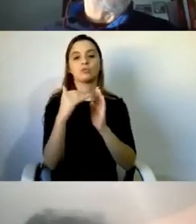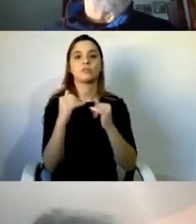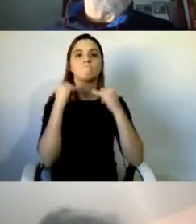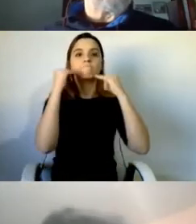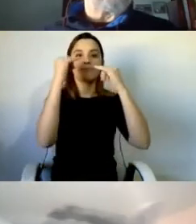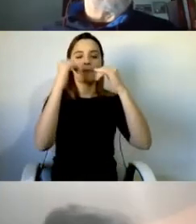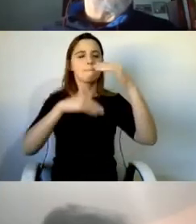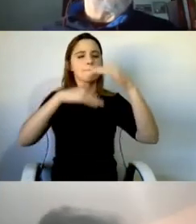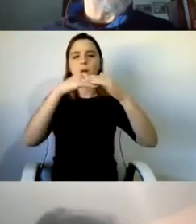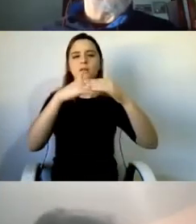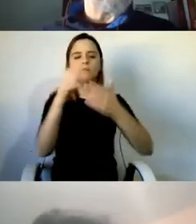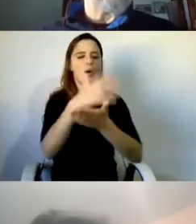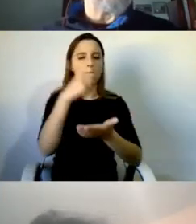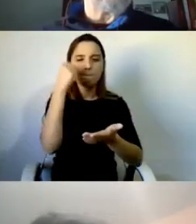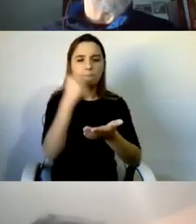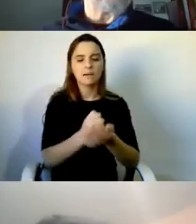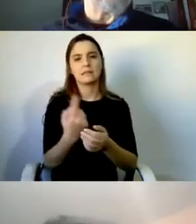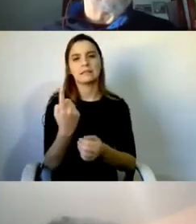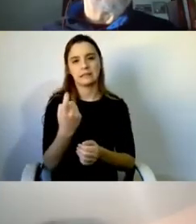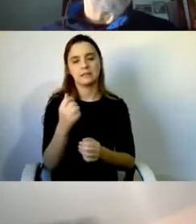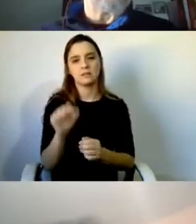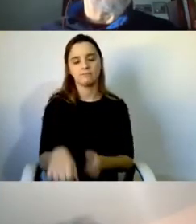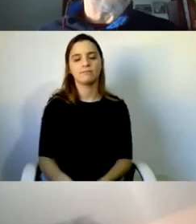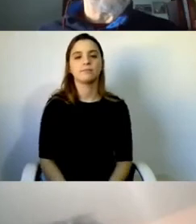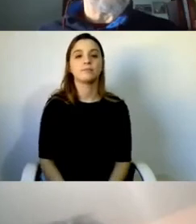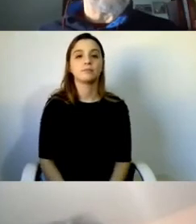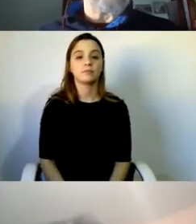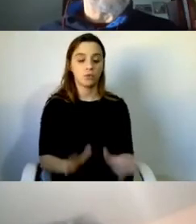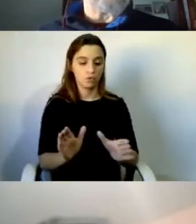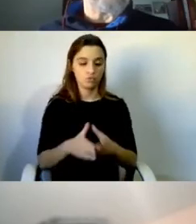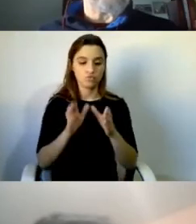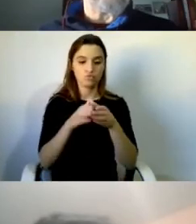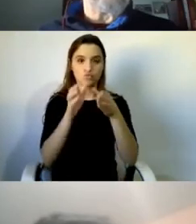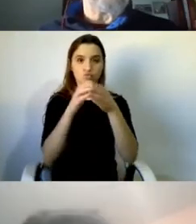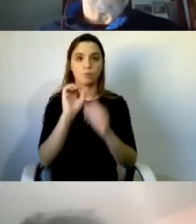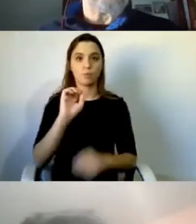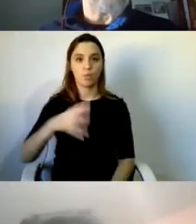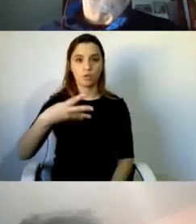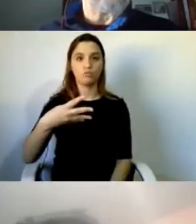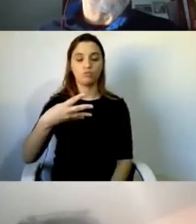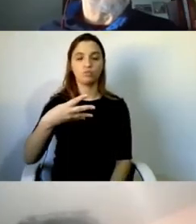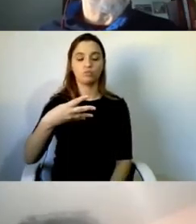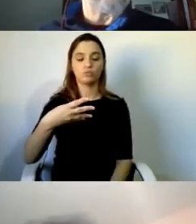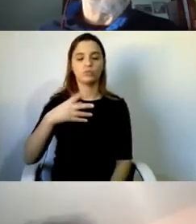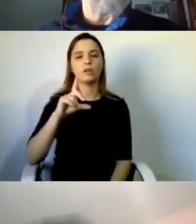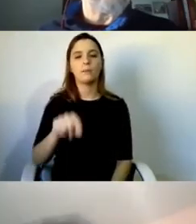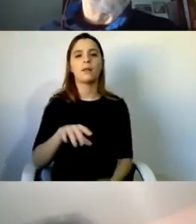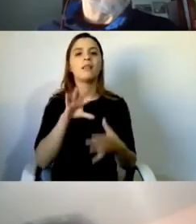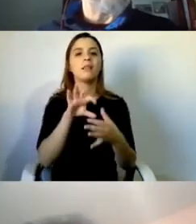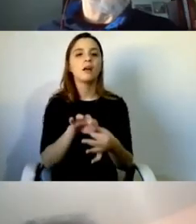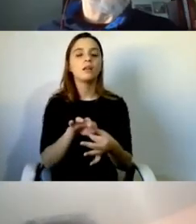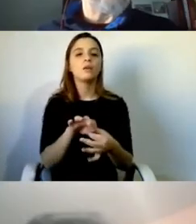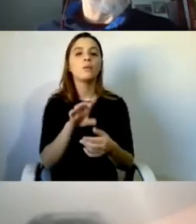And these four categories were also linked to the medical diagnosis, medical assessment